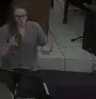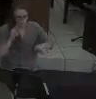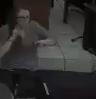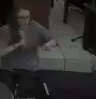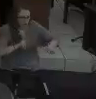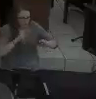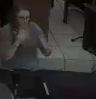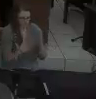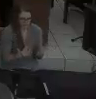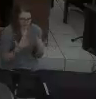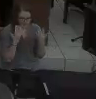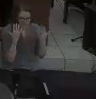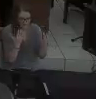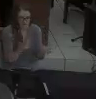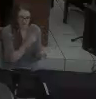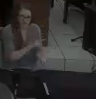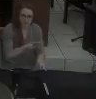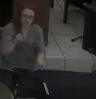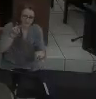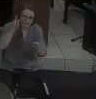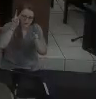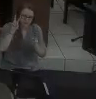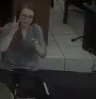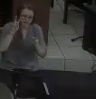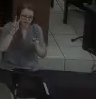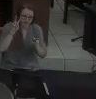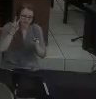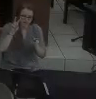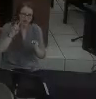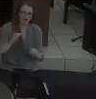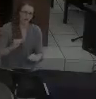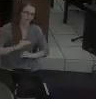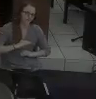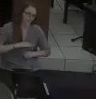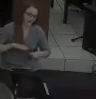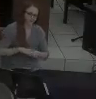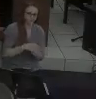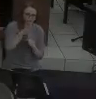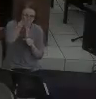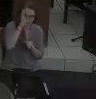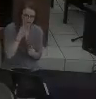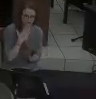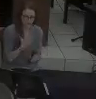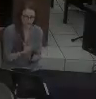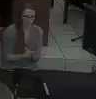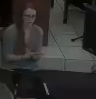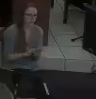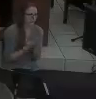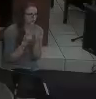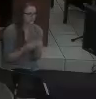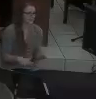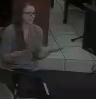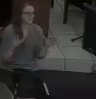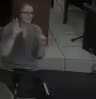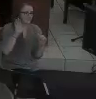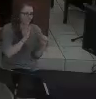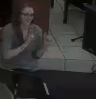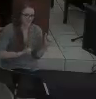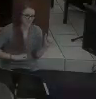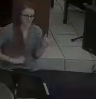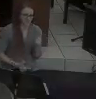watching and waiting, looking above, filled with God's